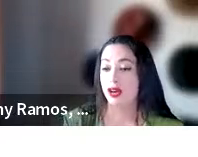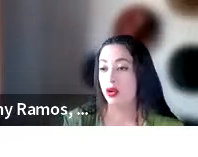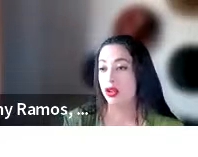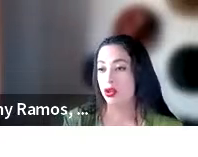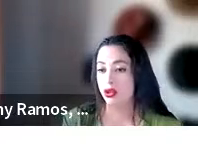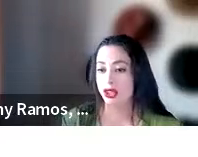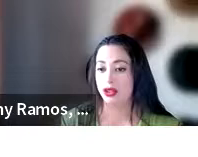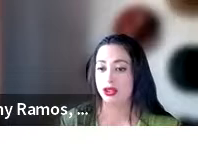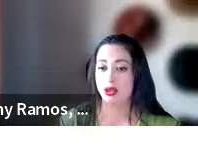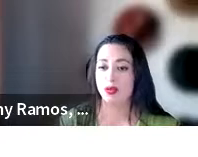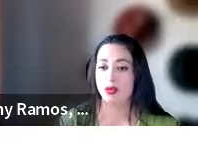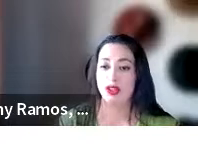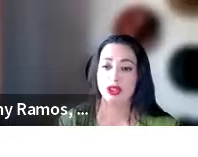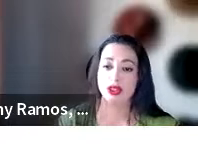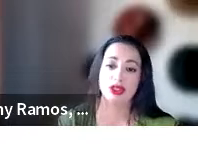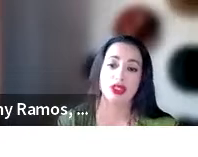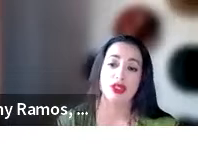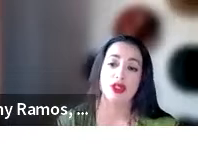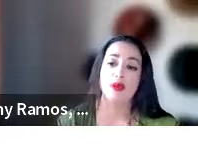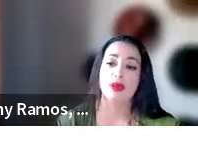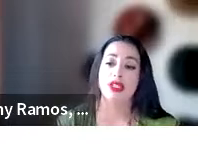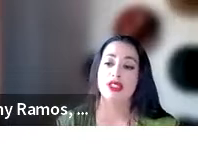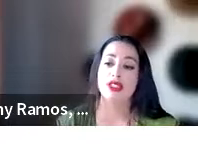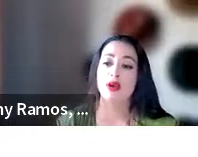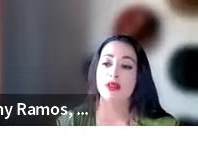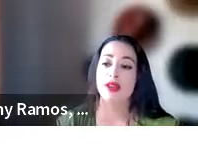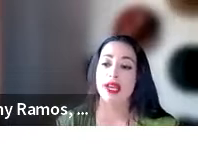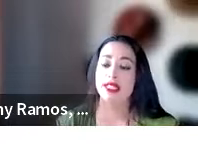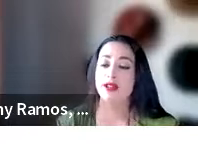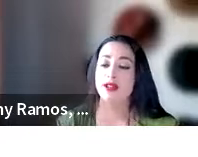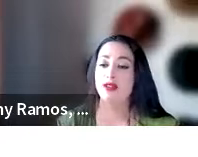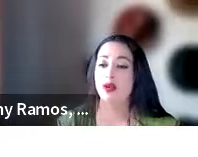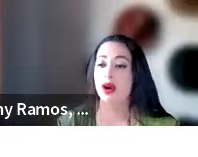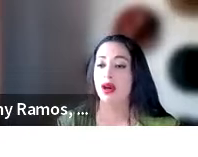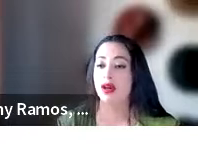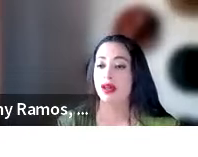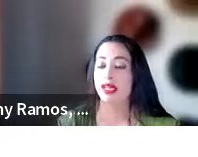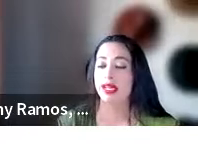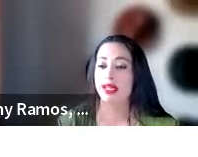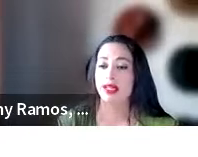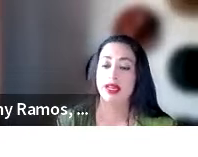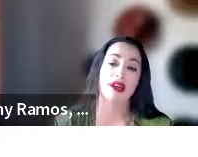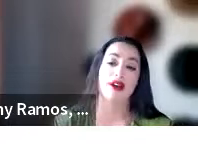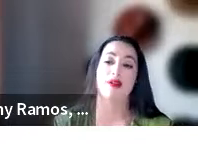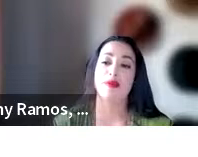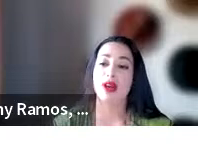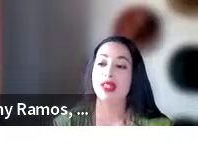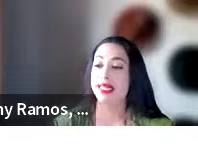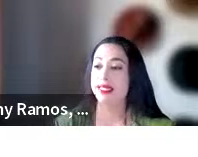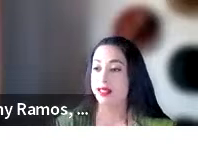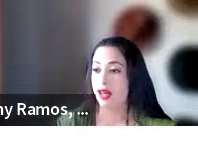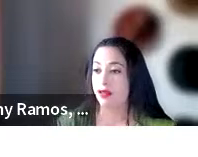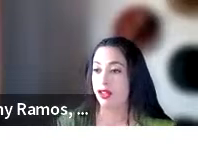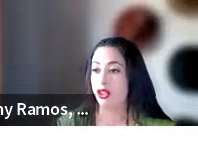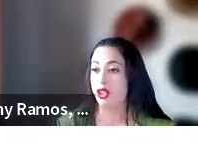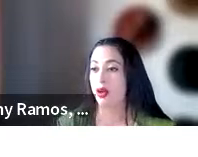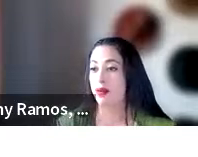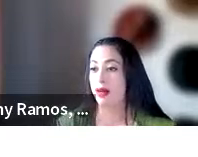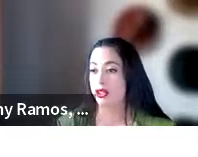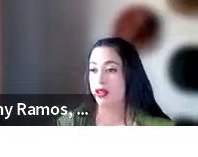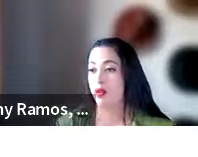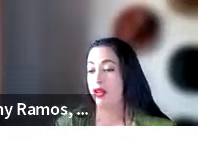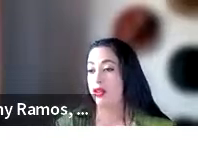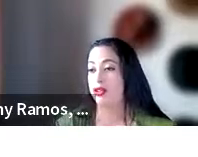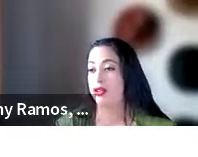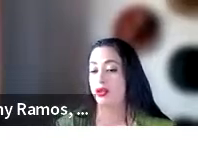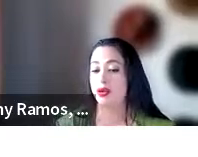the audio control of your Zoom features. Please note that if you are in a linked feature, you want to